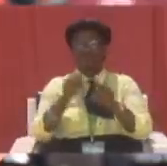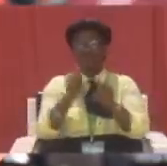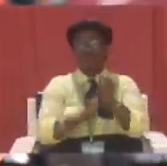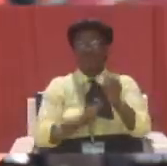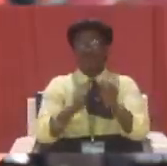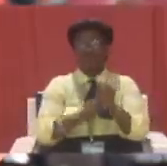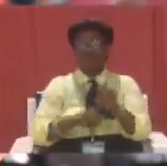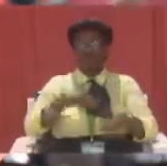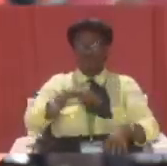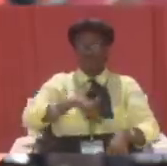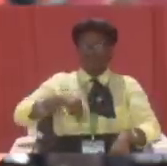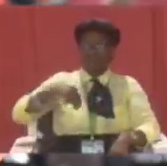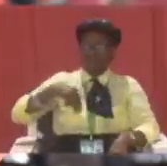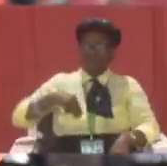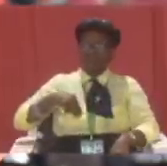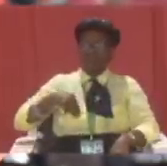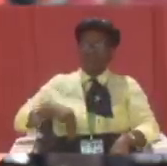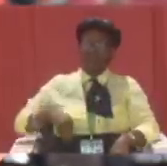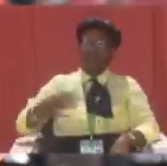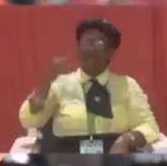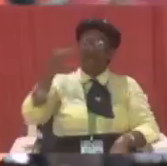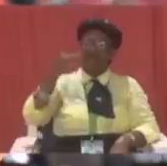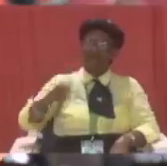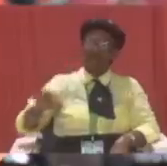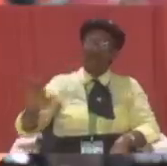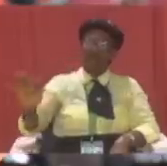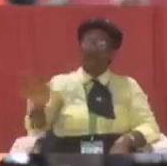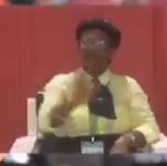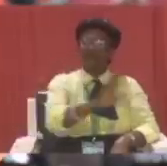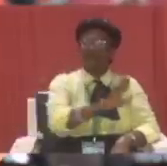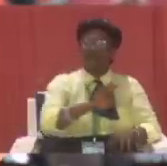so that the curses upon the family